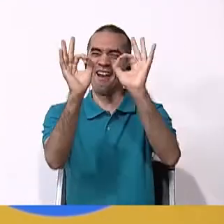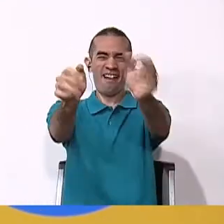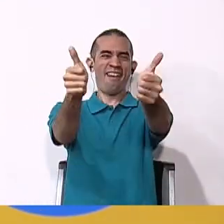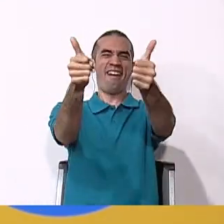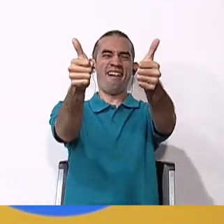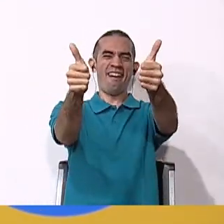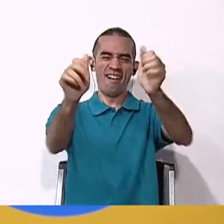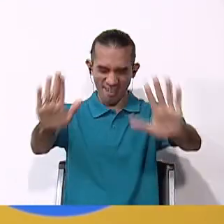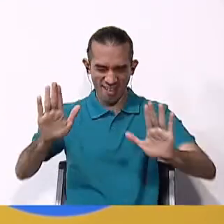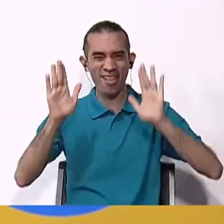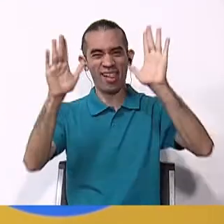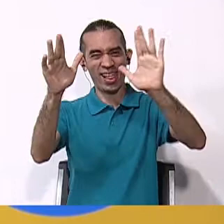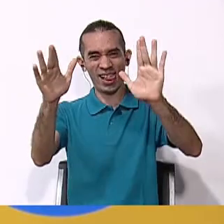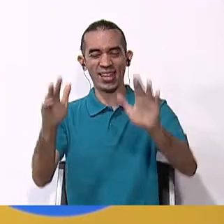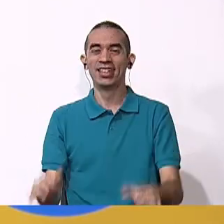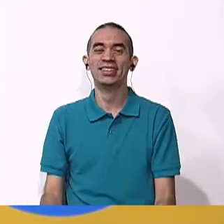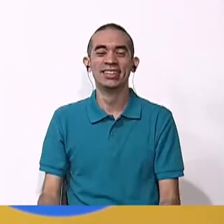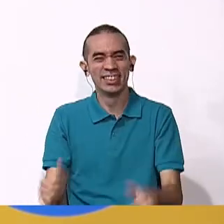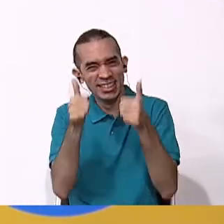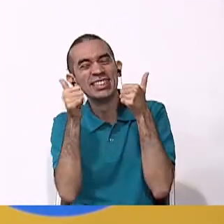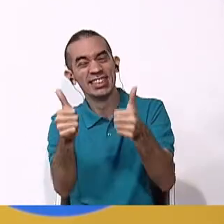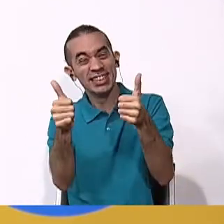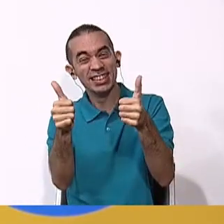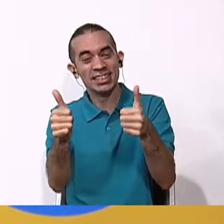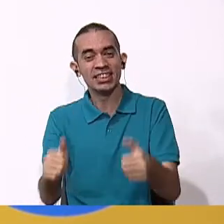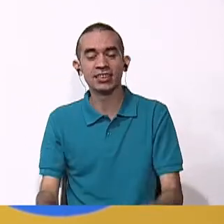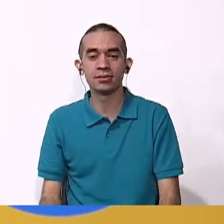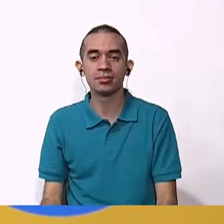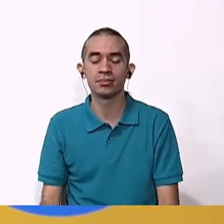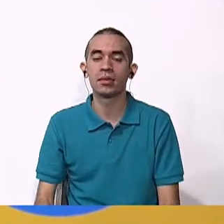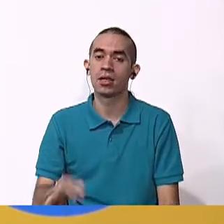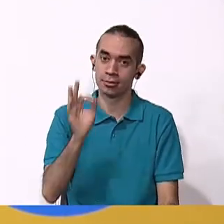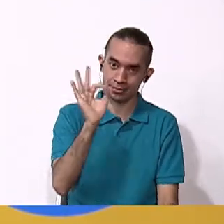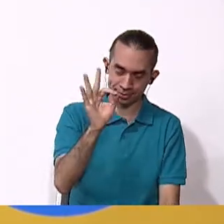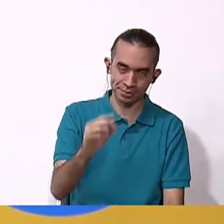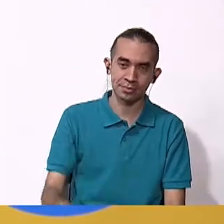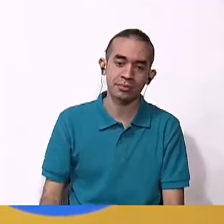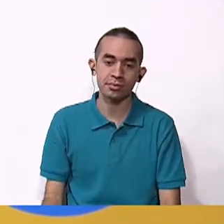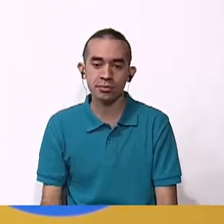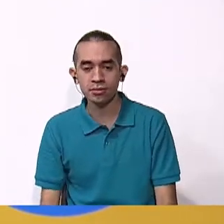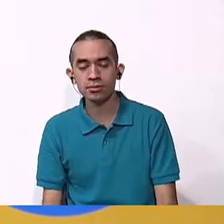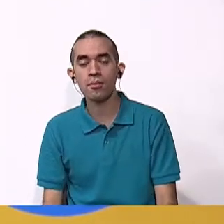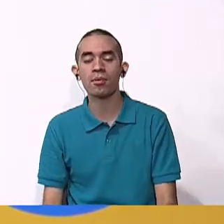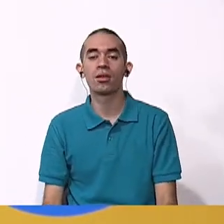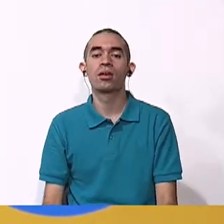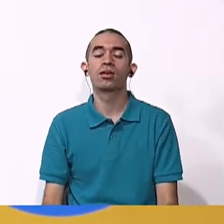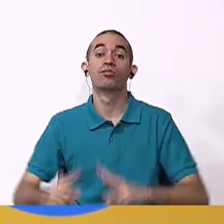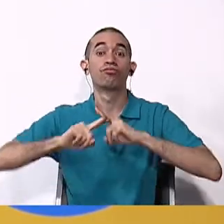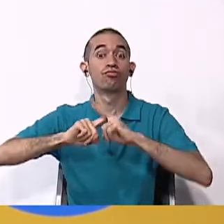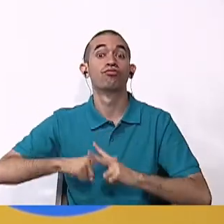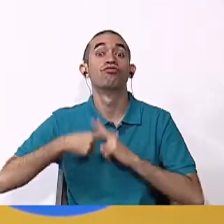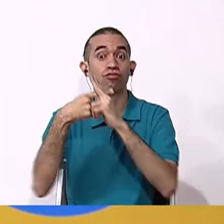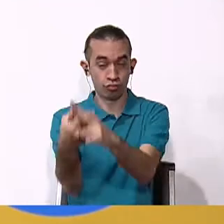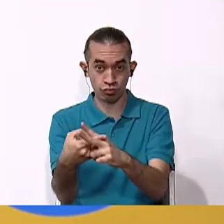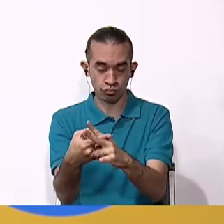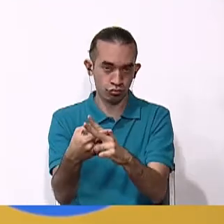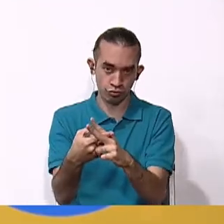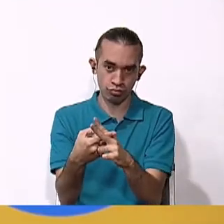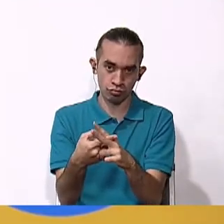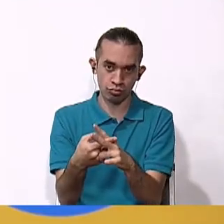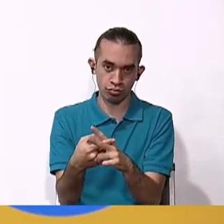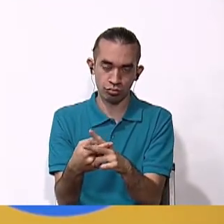Good, excellent, very good. Well, let's start. Now that we